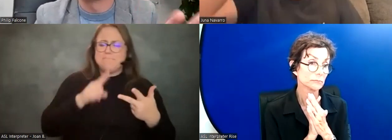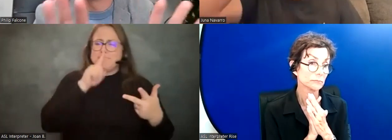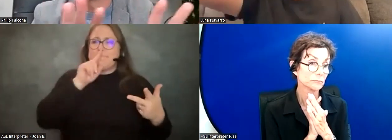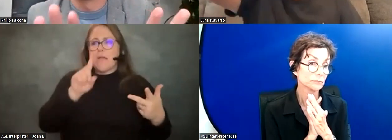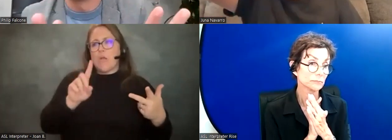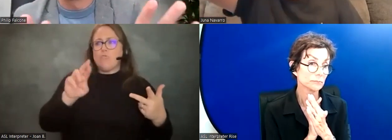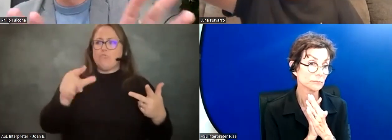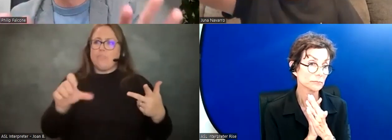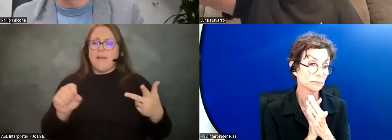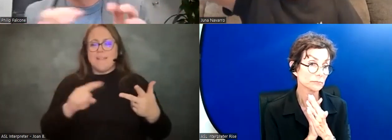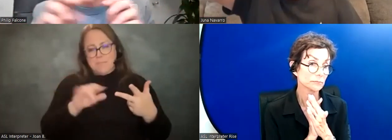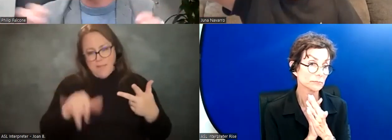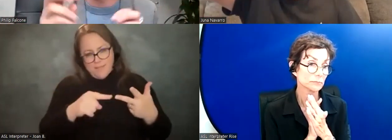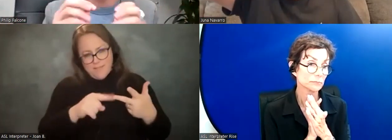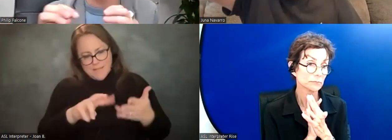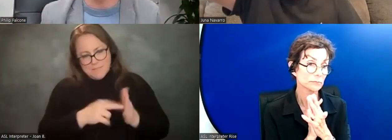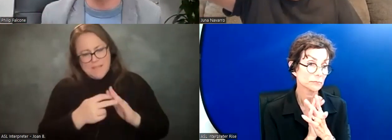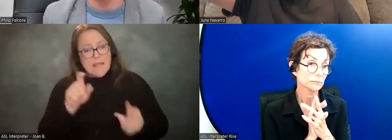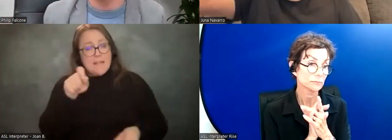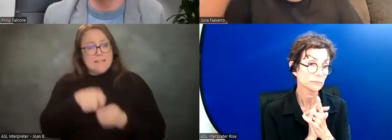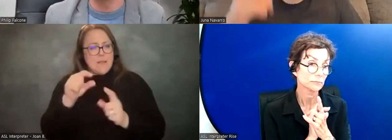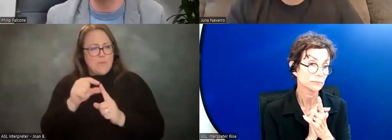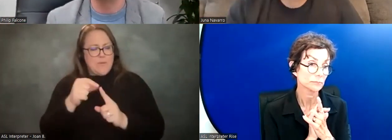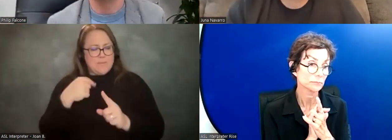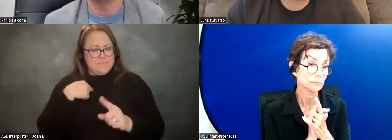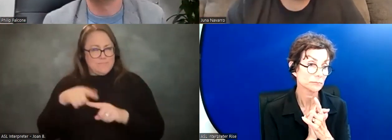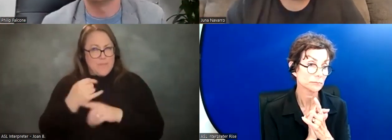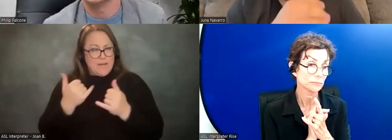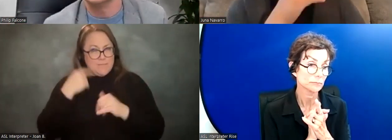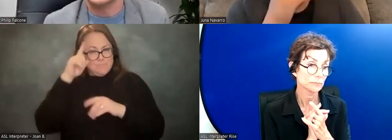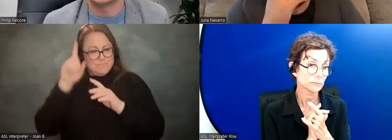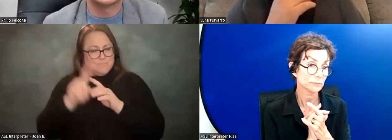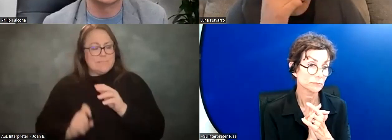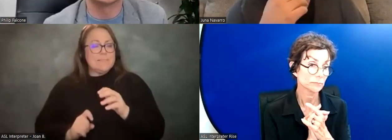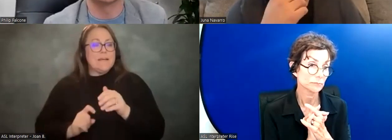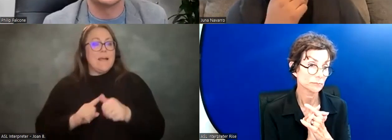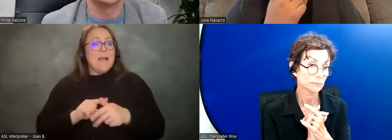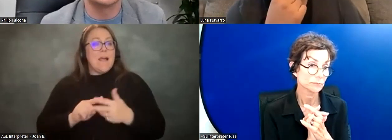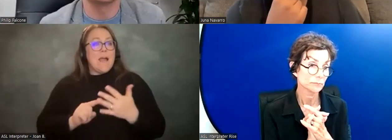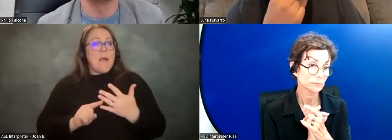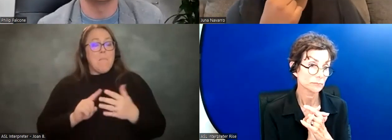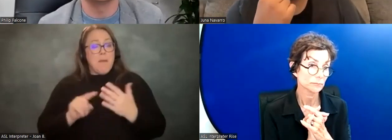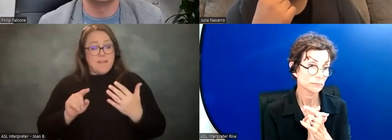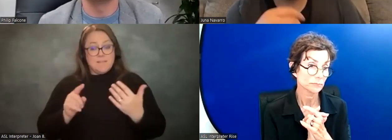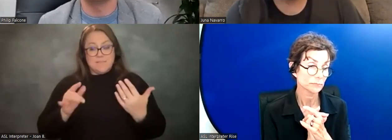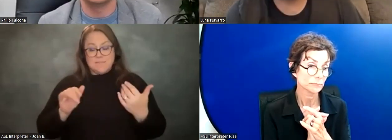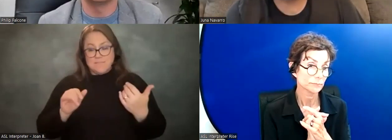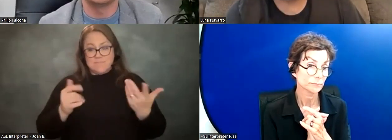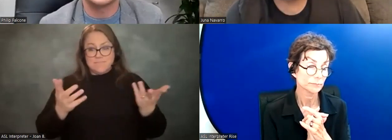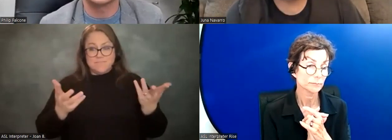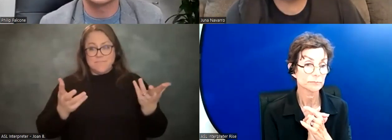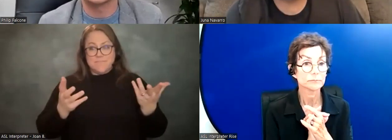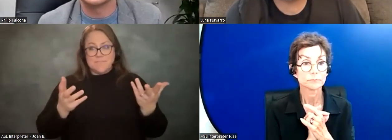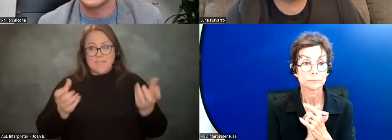but that's kind of what the sentiment of one of the lines. I forget the exact wording that they use. And it kind of says that those are, you know, in